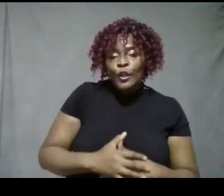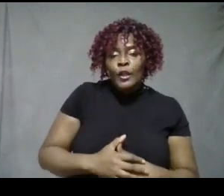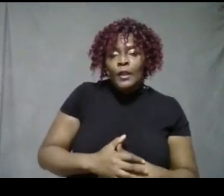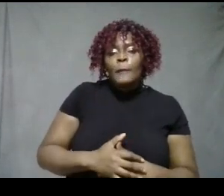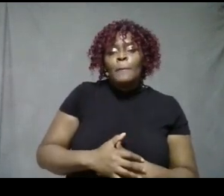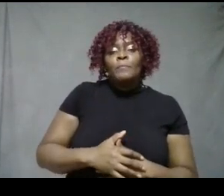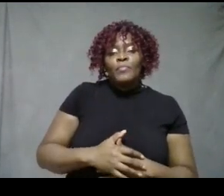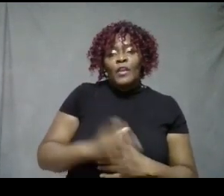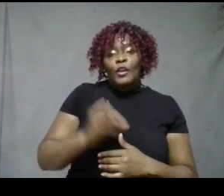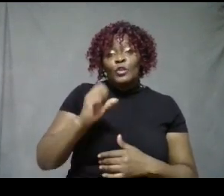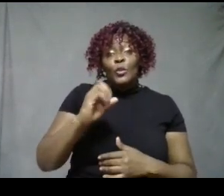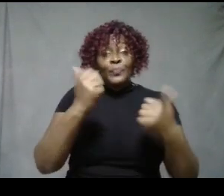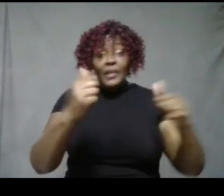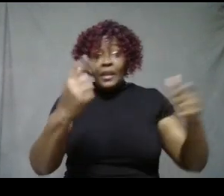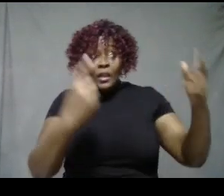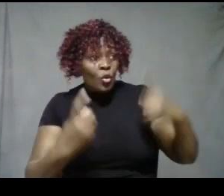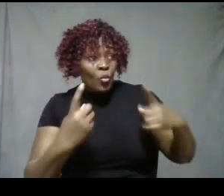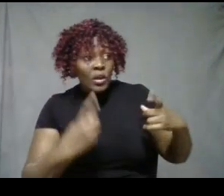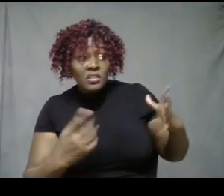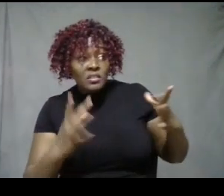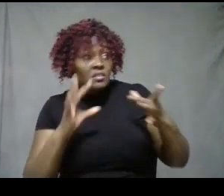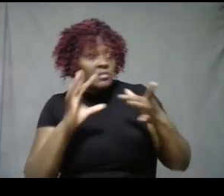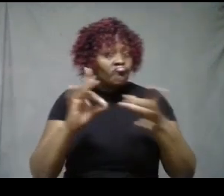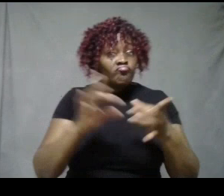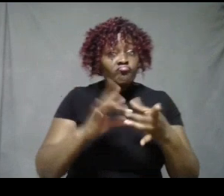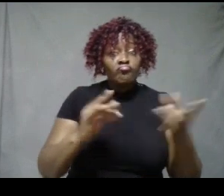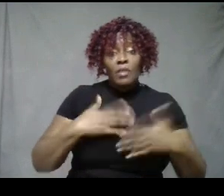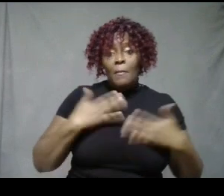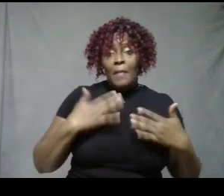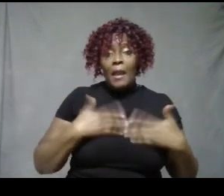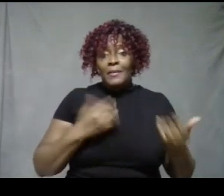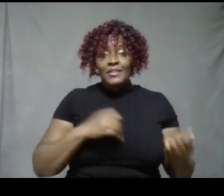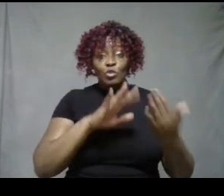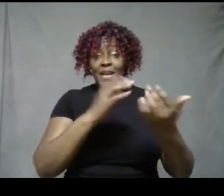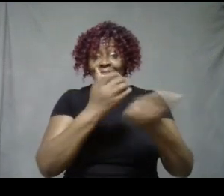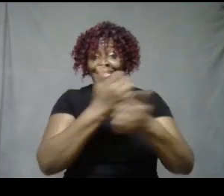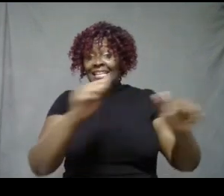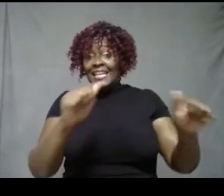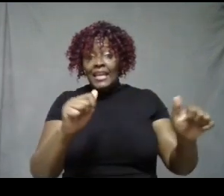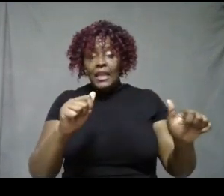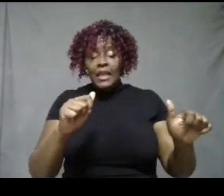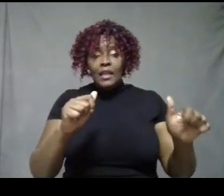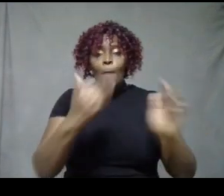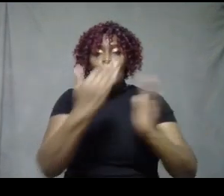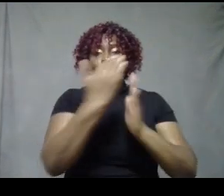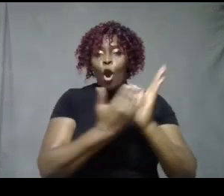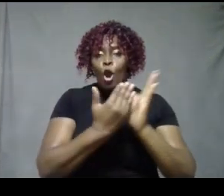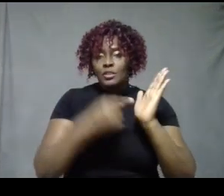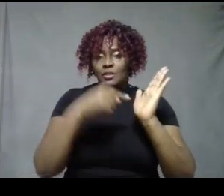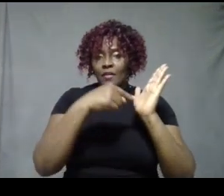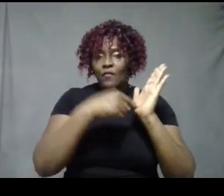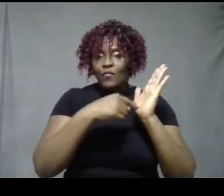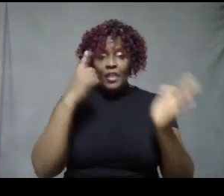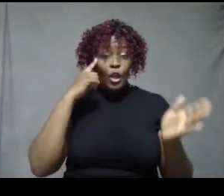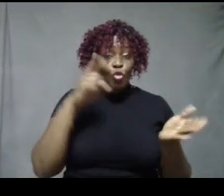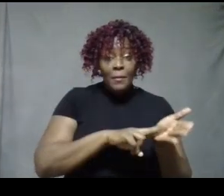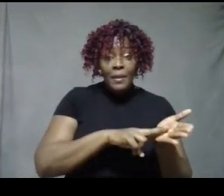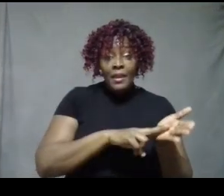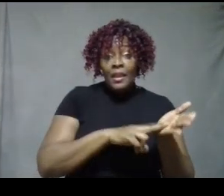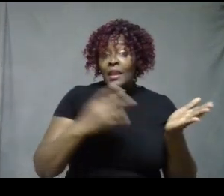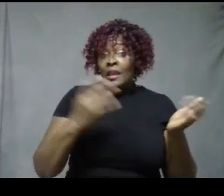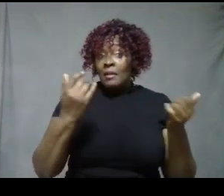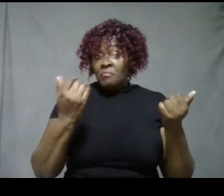with me, any comments. I'm happy to address any portion of the agreement, and anything else you would like me